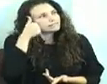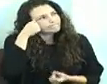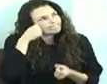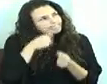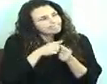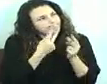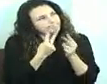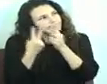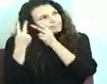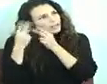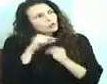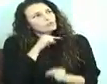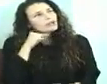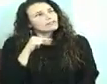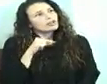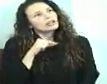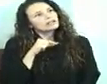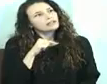was Christmas Eve